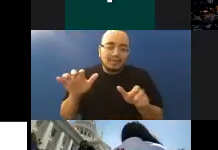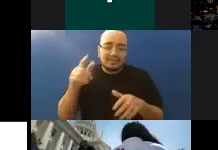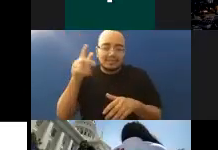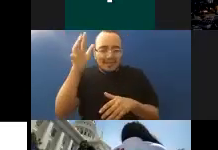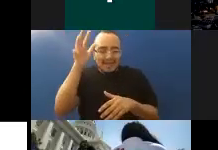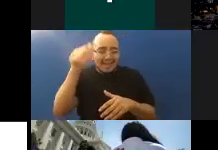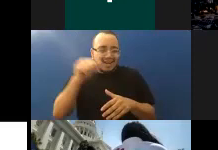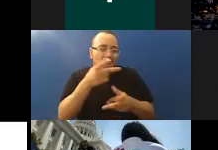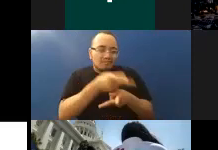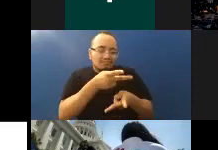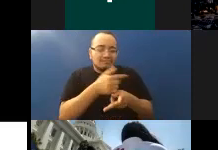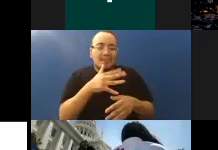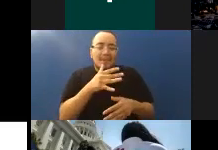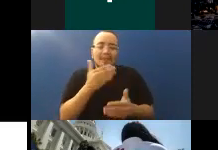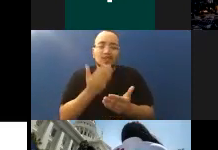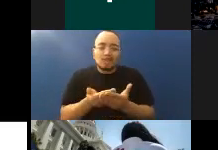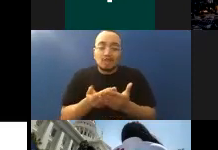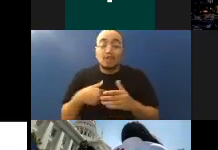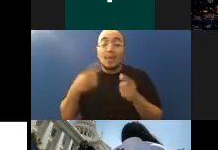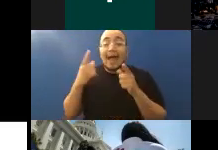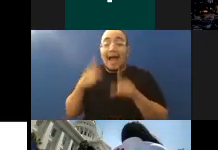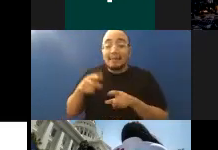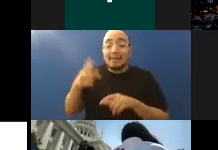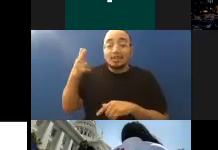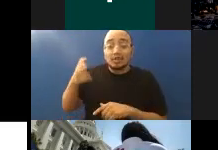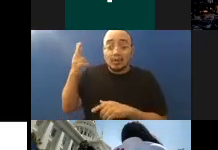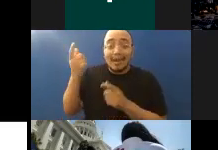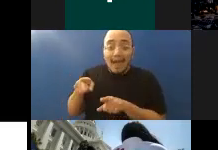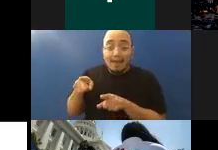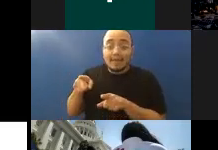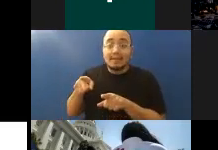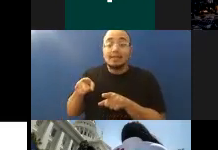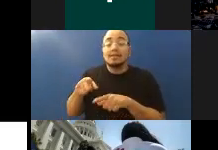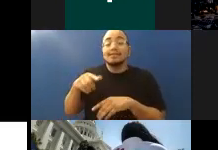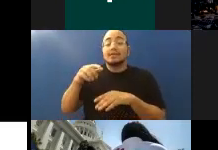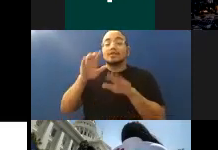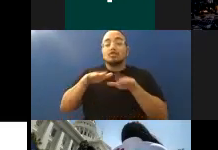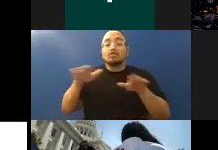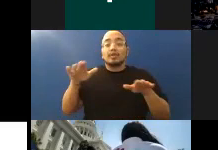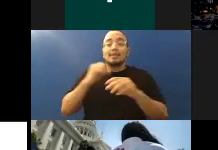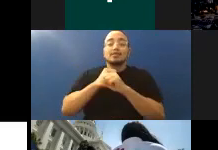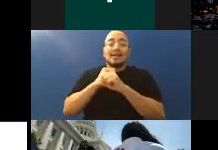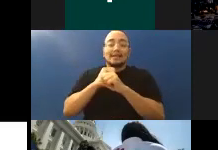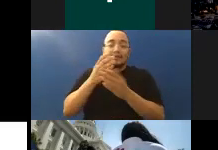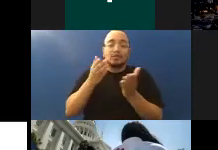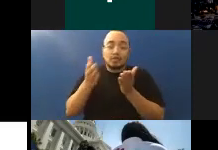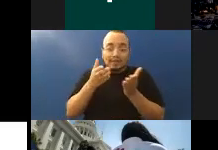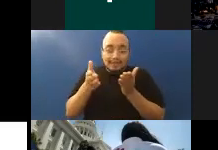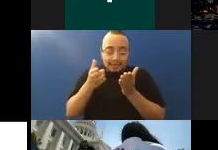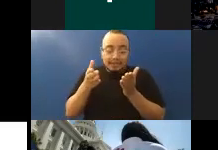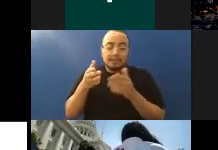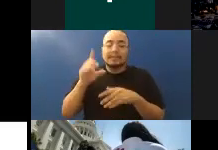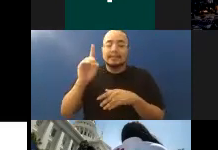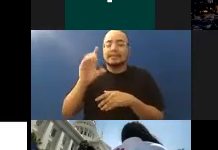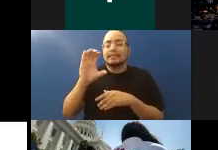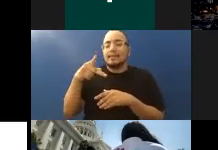soon as the shooting happened, DCFS showed up to the police station and blamed my mom for everything.